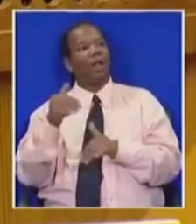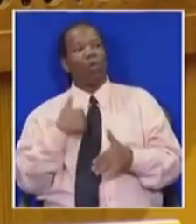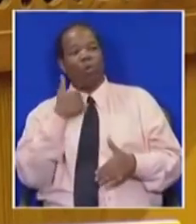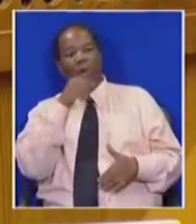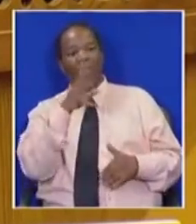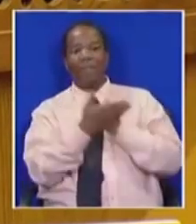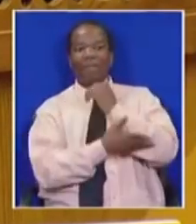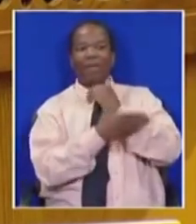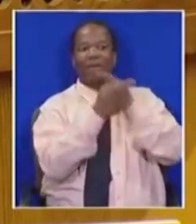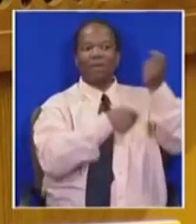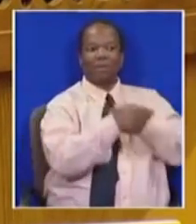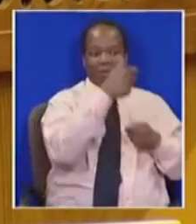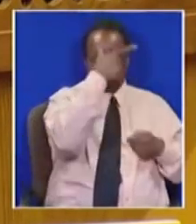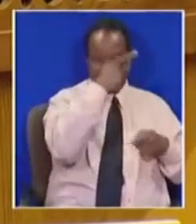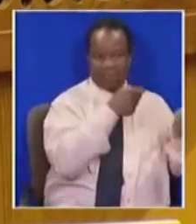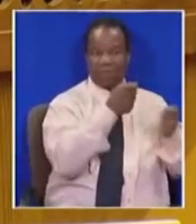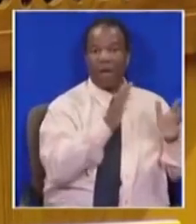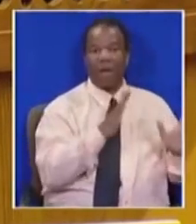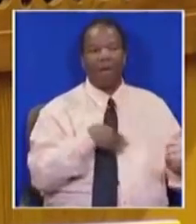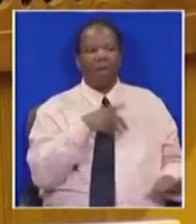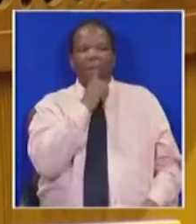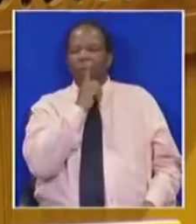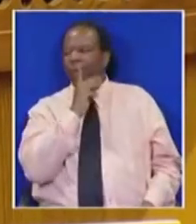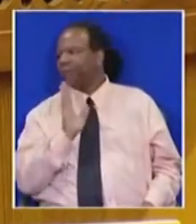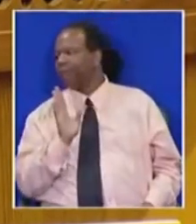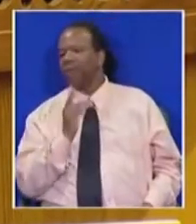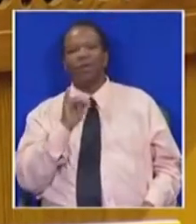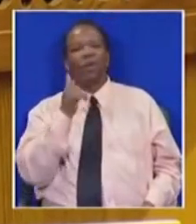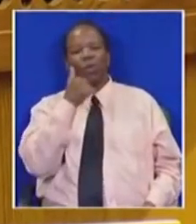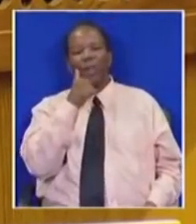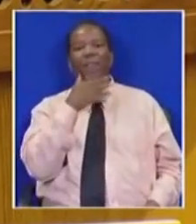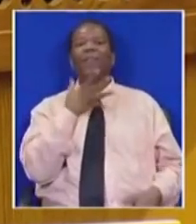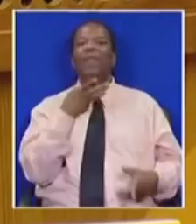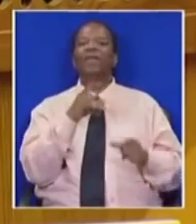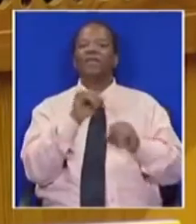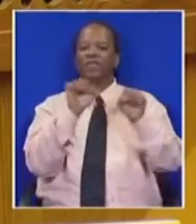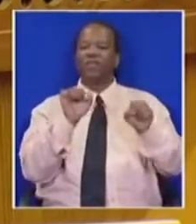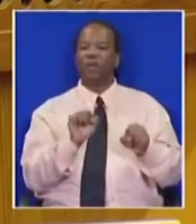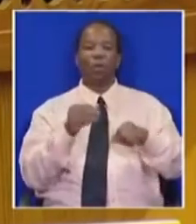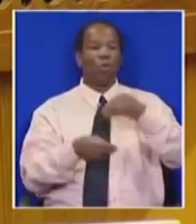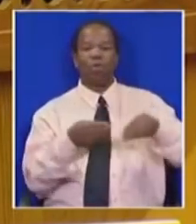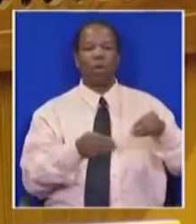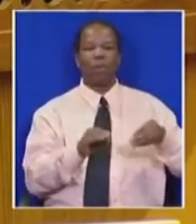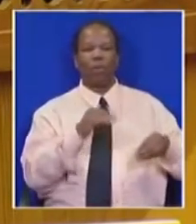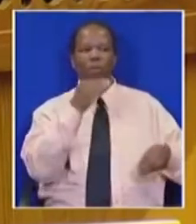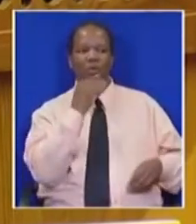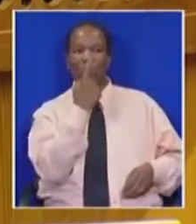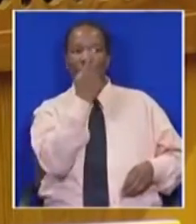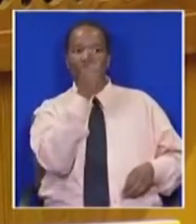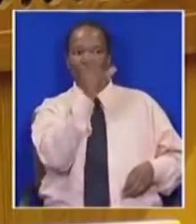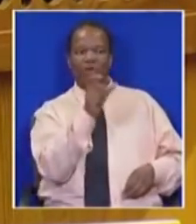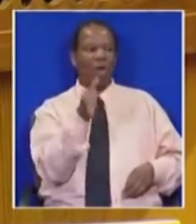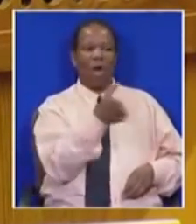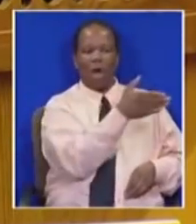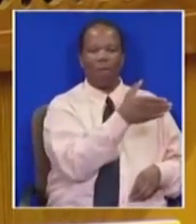was taken. It was this corrupt system was not the work of one man, nor is it that the removal of one man will now